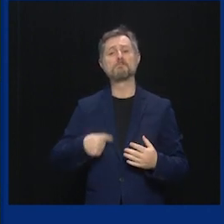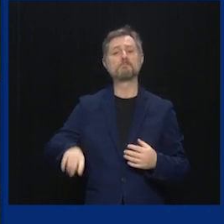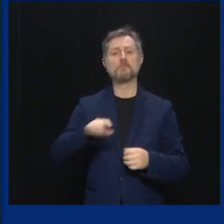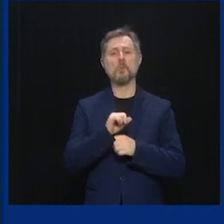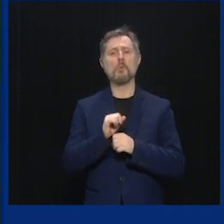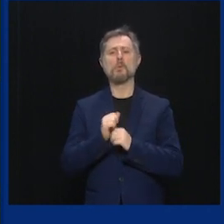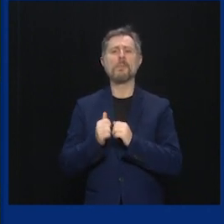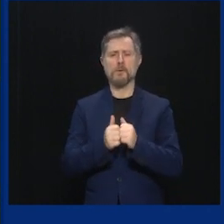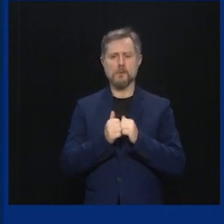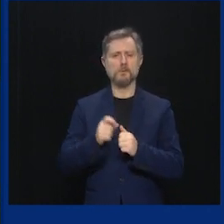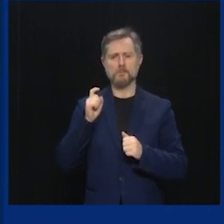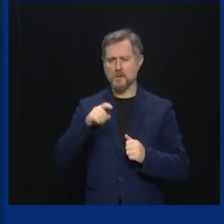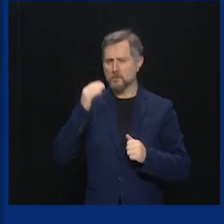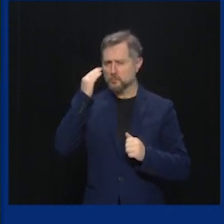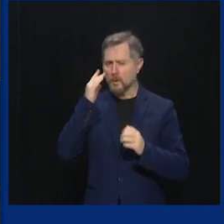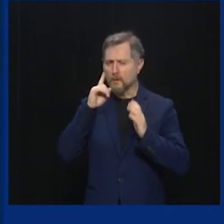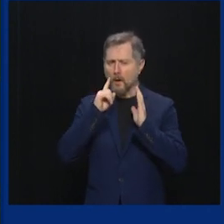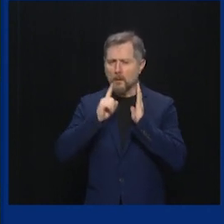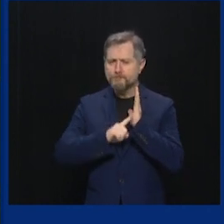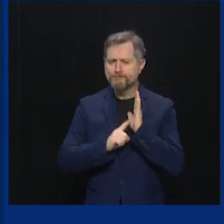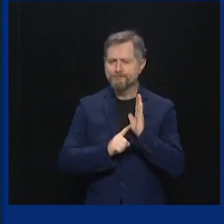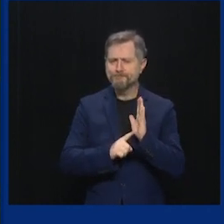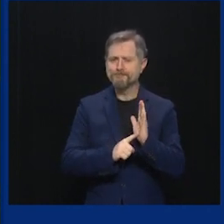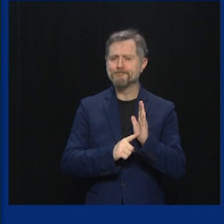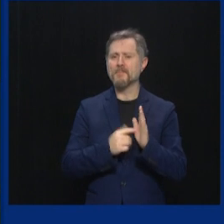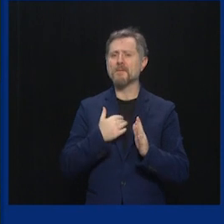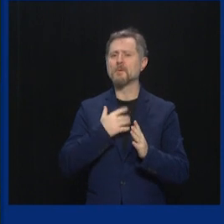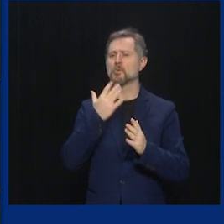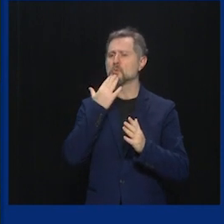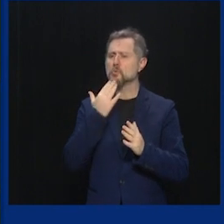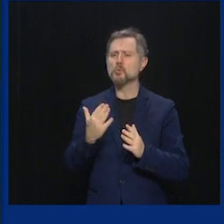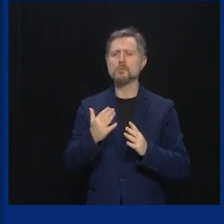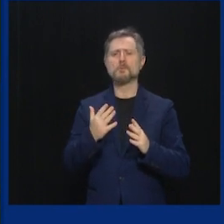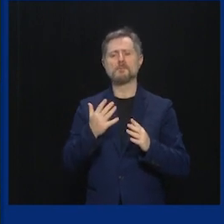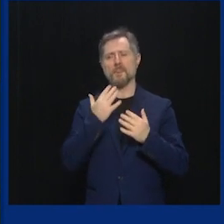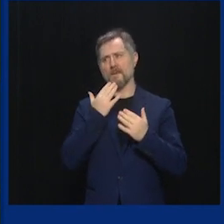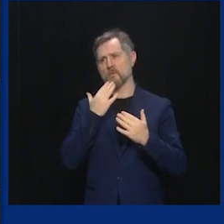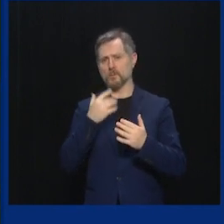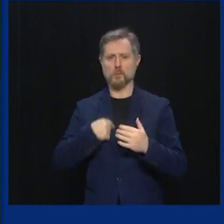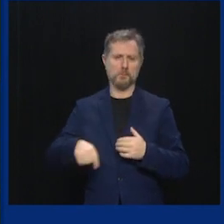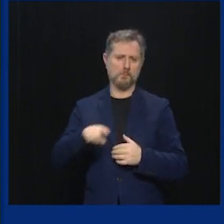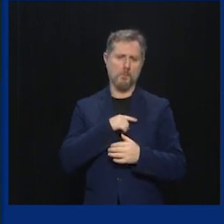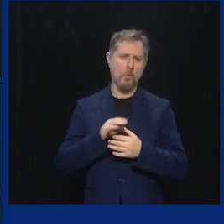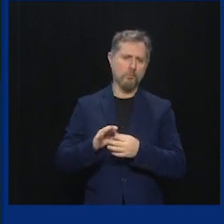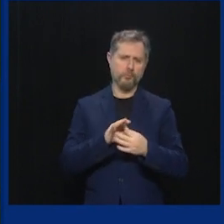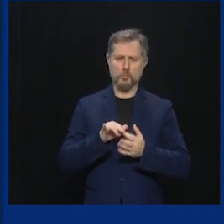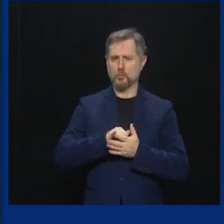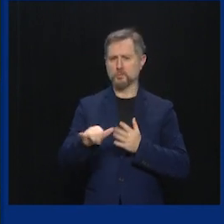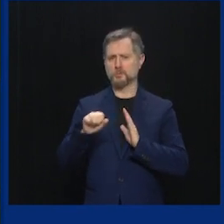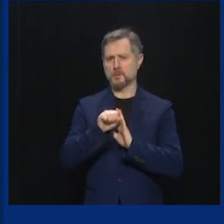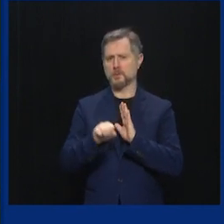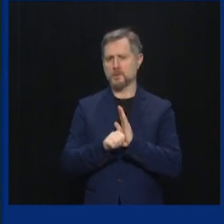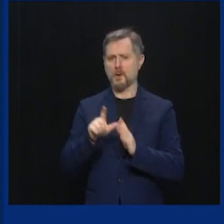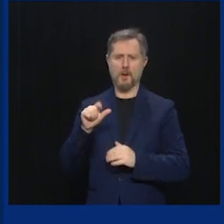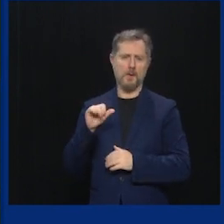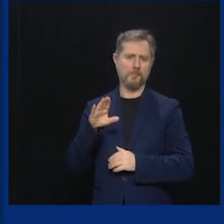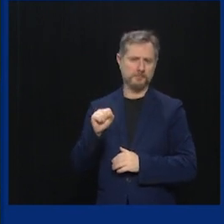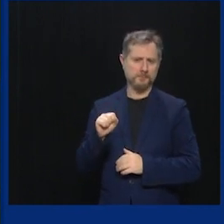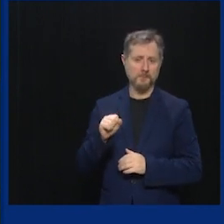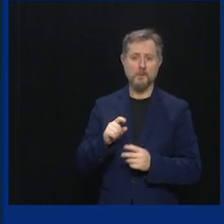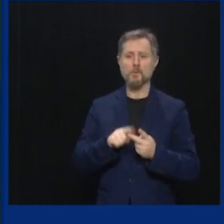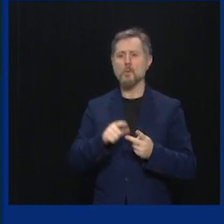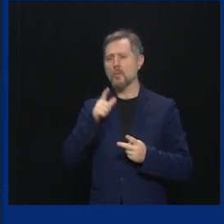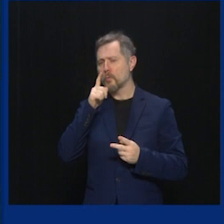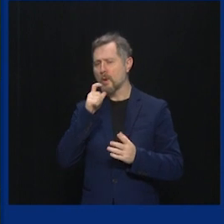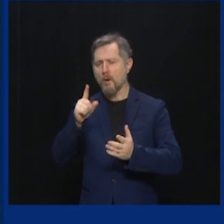new variant, and we are very grateful for the ongoing cooperation of the New York State clinical labs, the sequencing labs, the